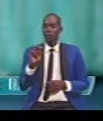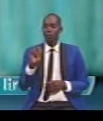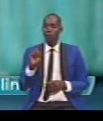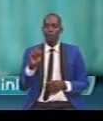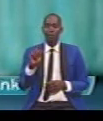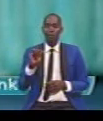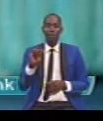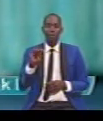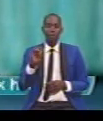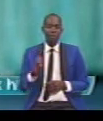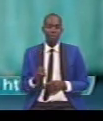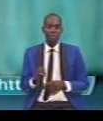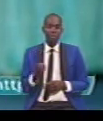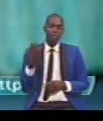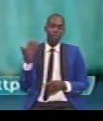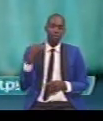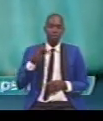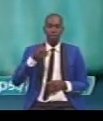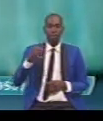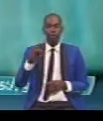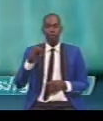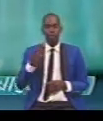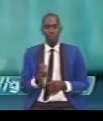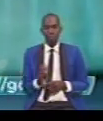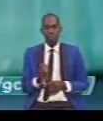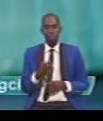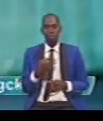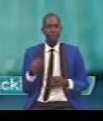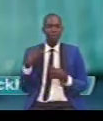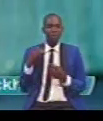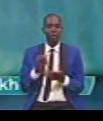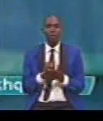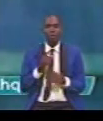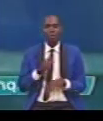That was in June. Then from that time, it developed